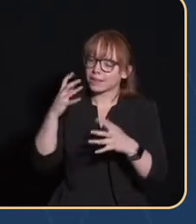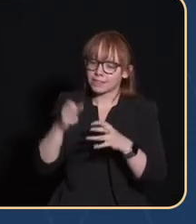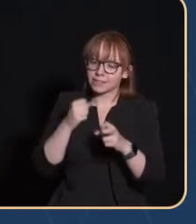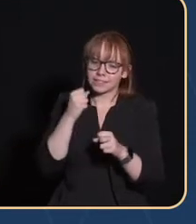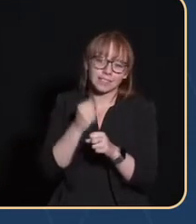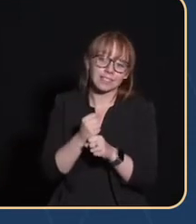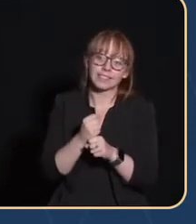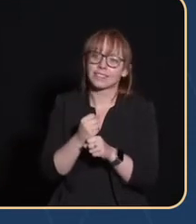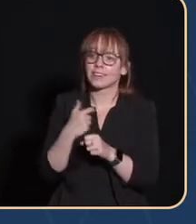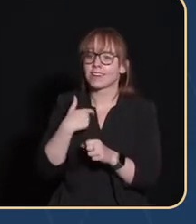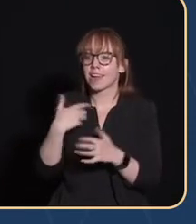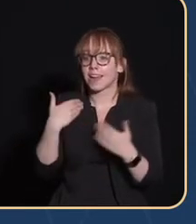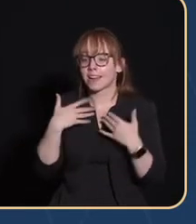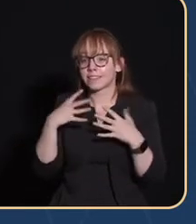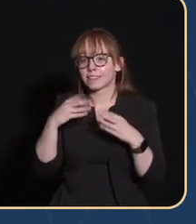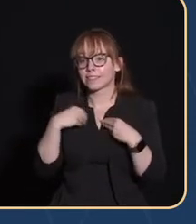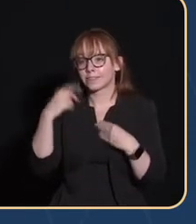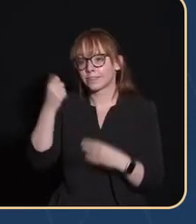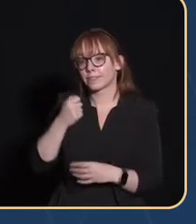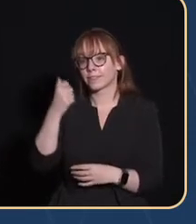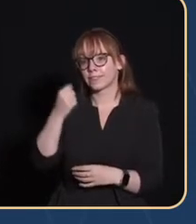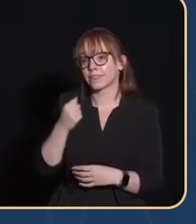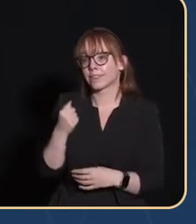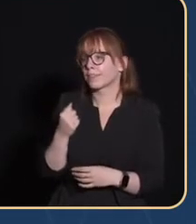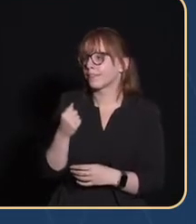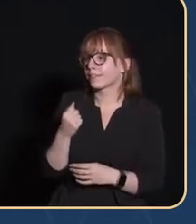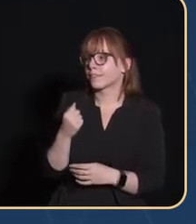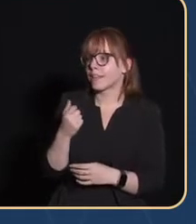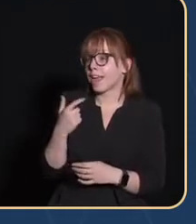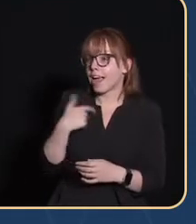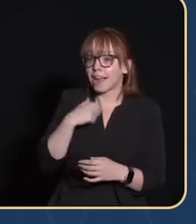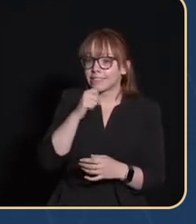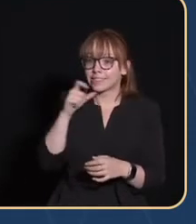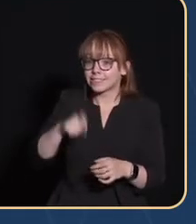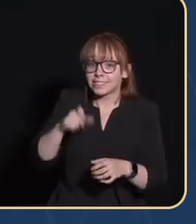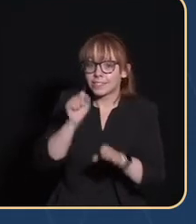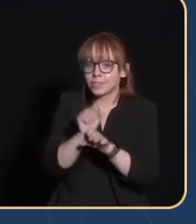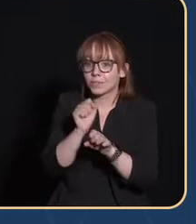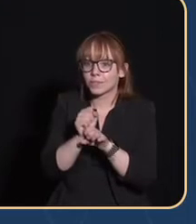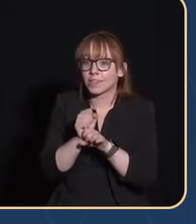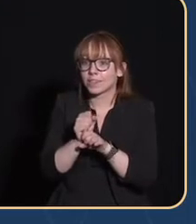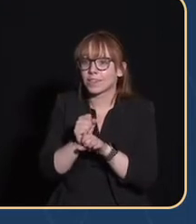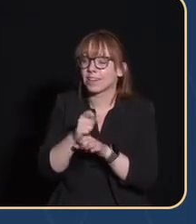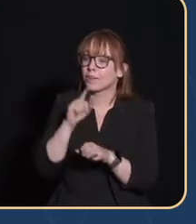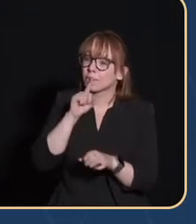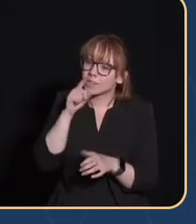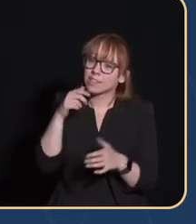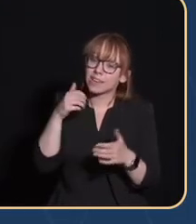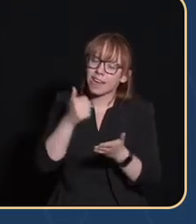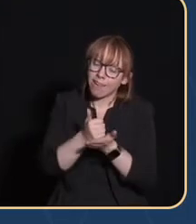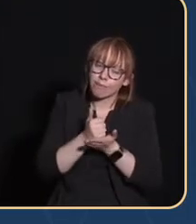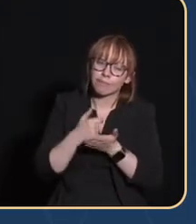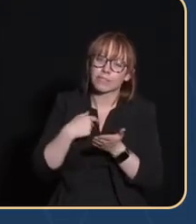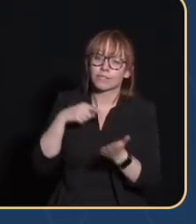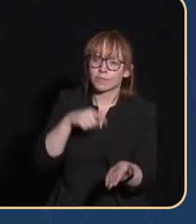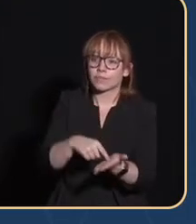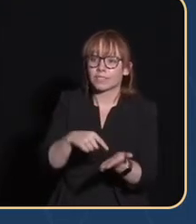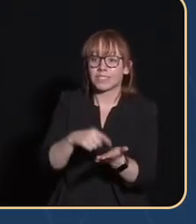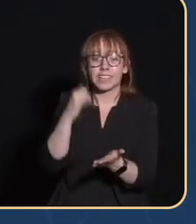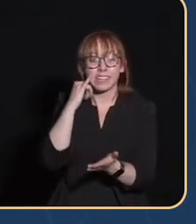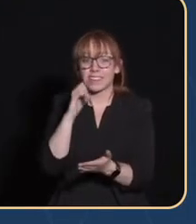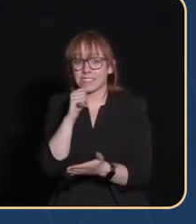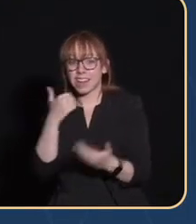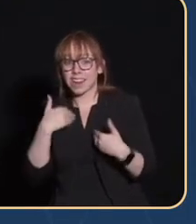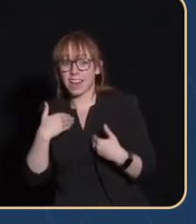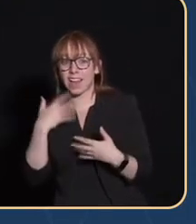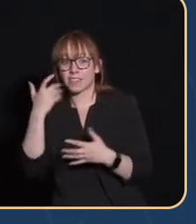has helped me a lot because I focus more on my studies. I don't have to work. That really helps pay my tuition. Without getting the scholarship, I